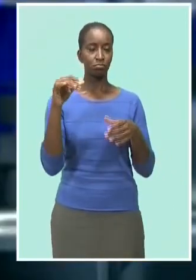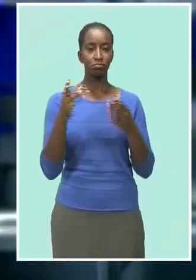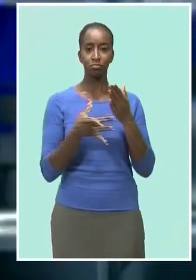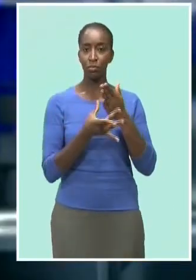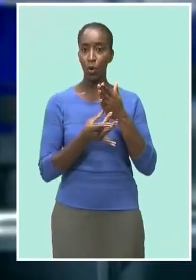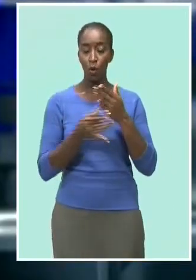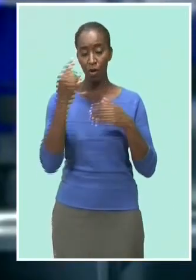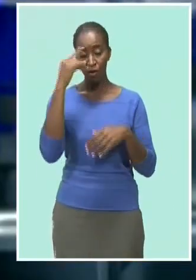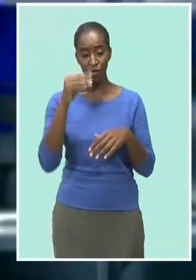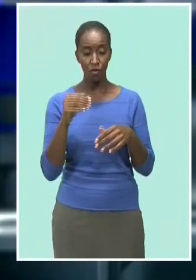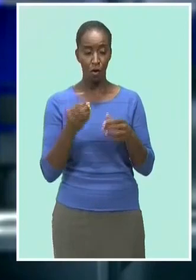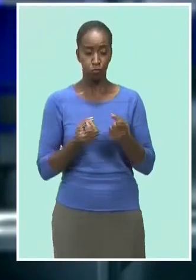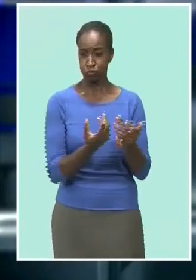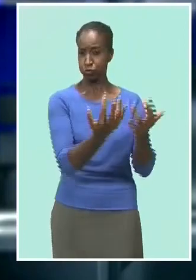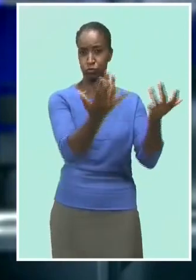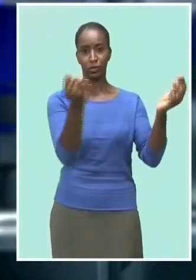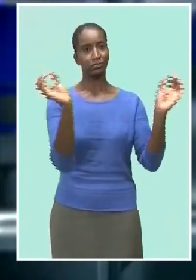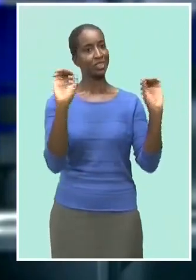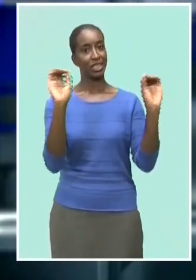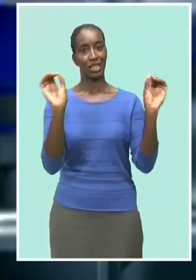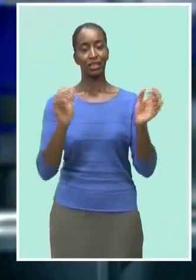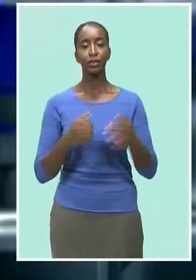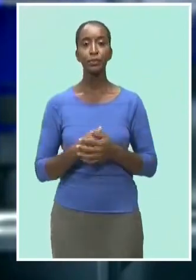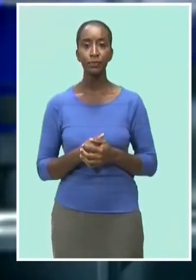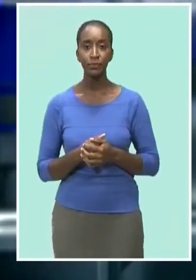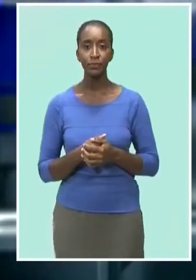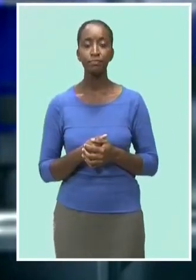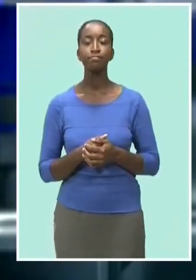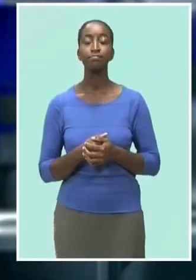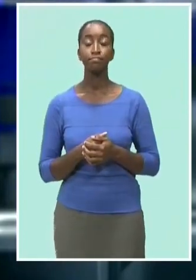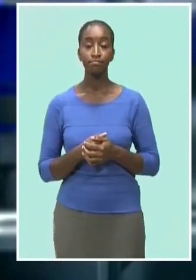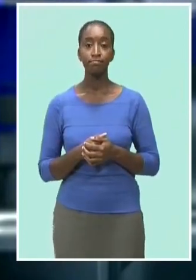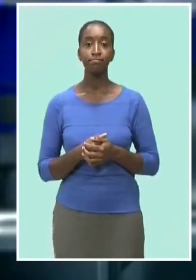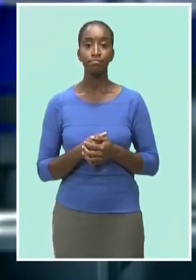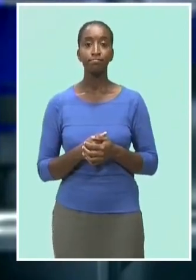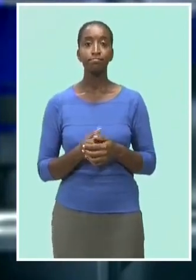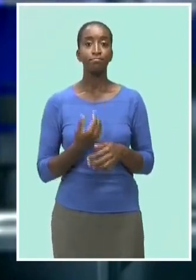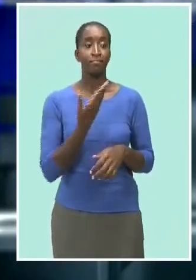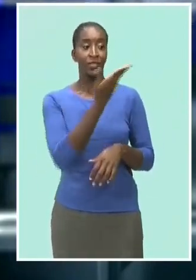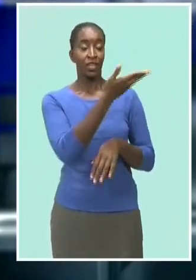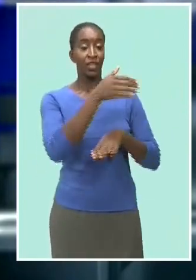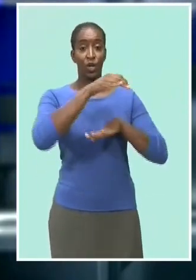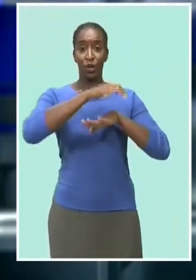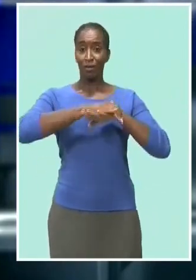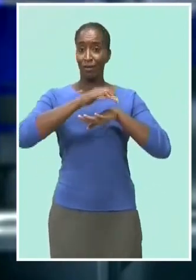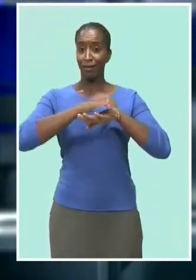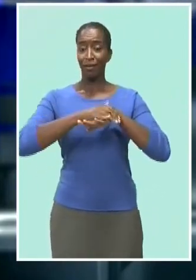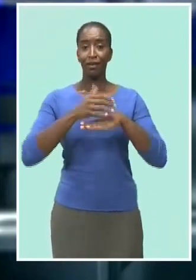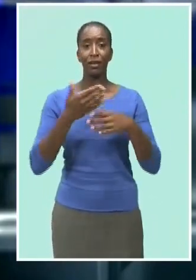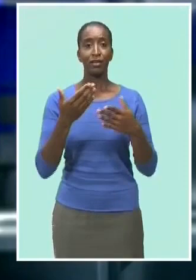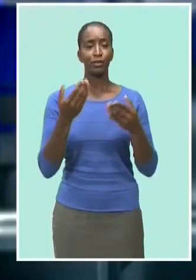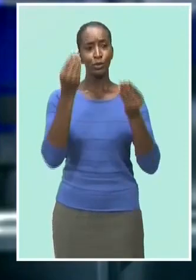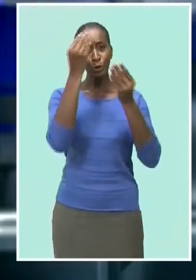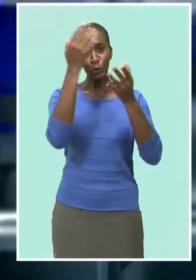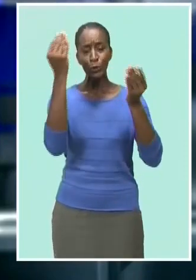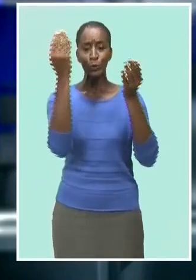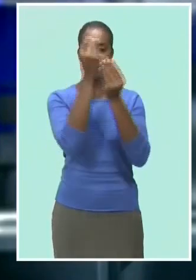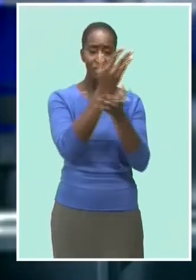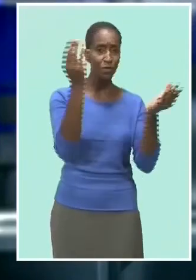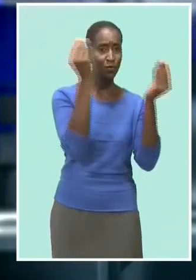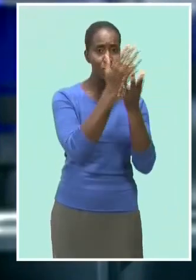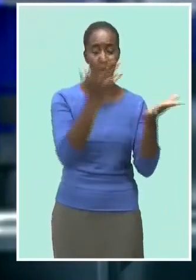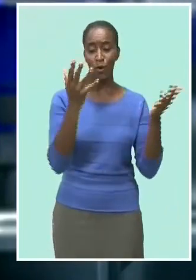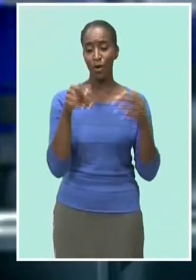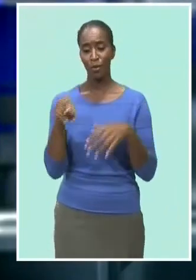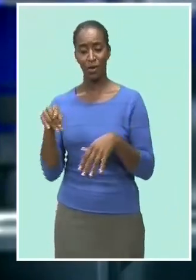So, Lisa, you see some major developments there on the heels of those reports in the British media, and there are other stories to come, and we will be sharing them with viewers over